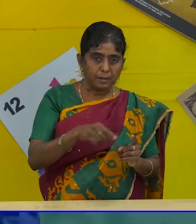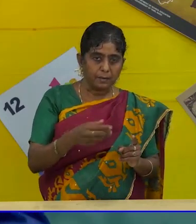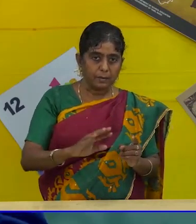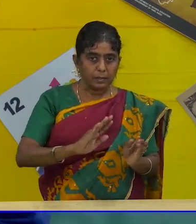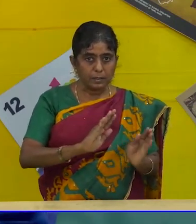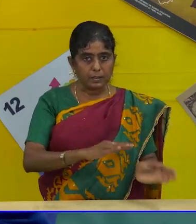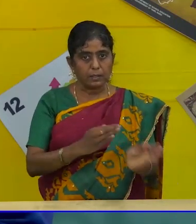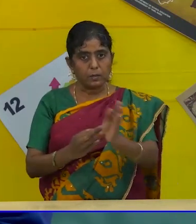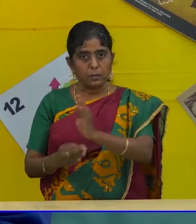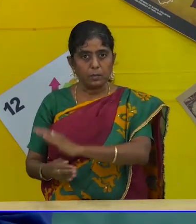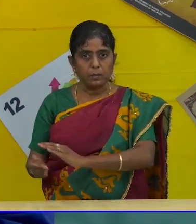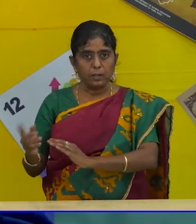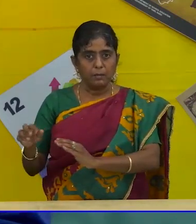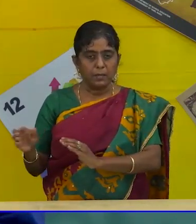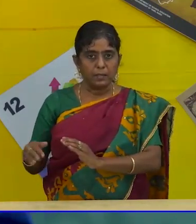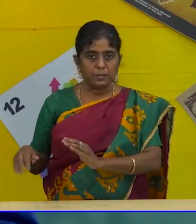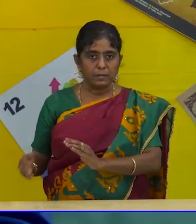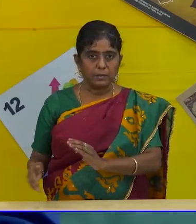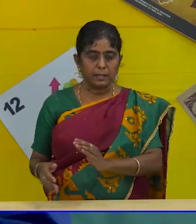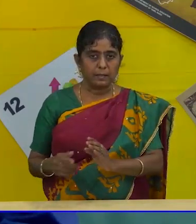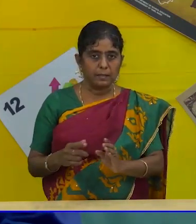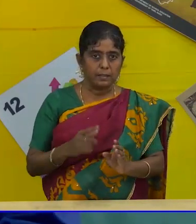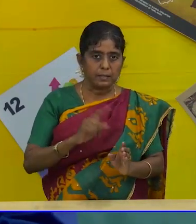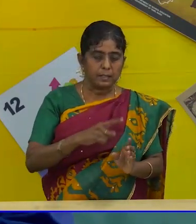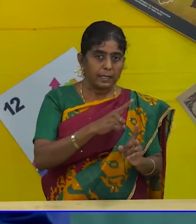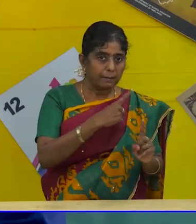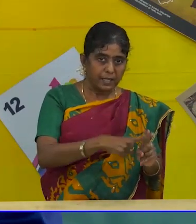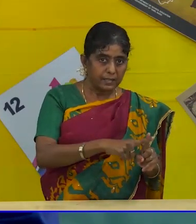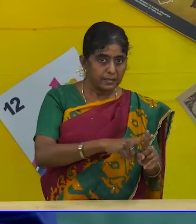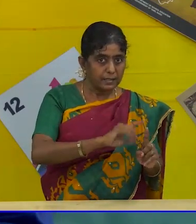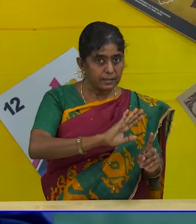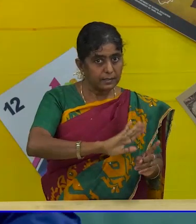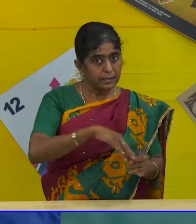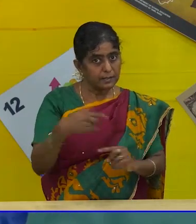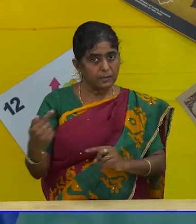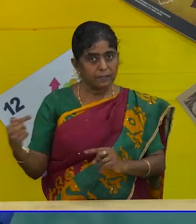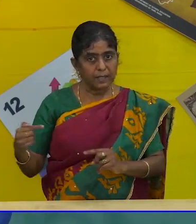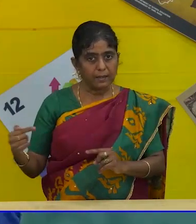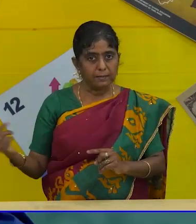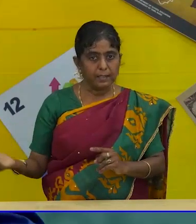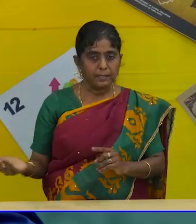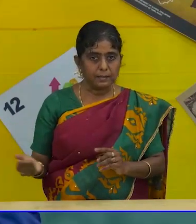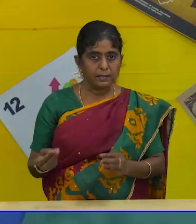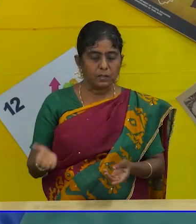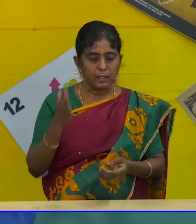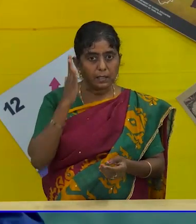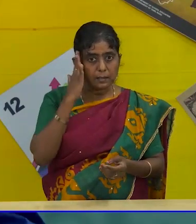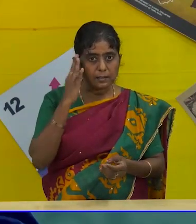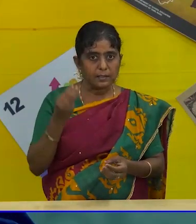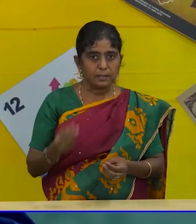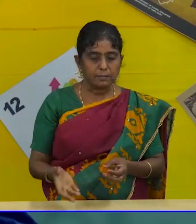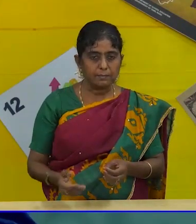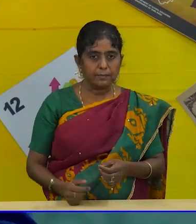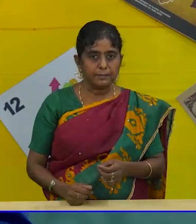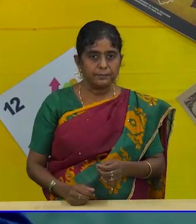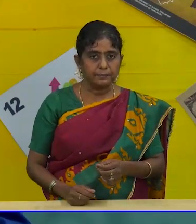taken to the right side. So when we take the number to the right side, the sign will be changed. It's a simple idea for the understanding purpose only,